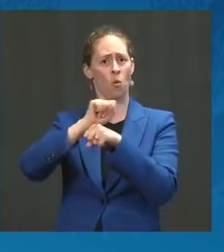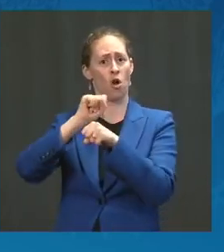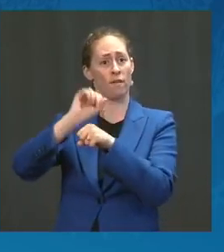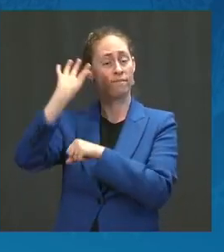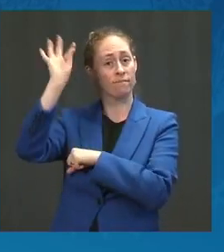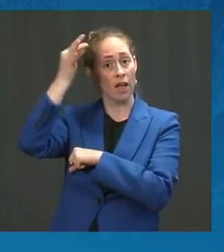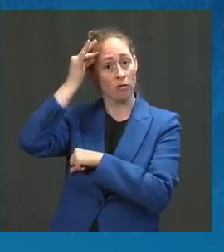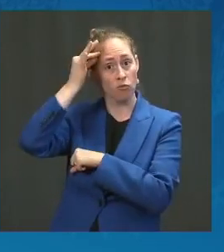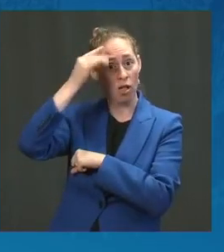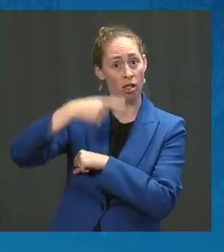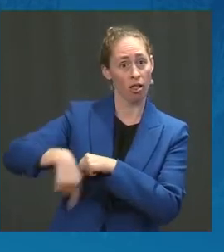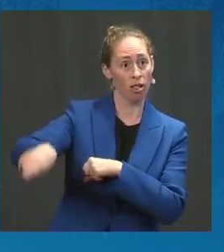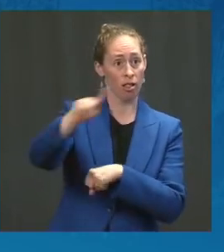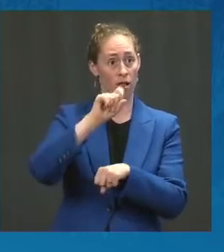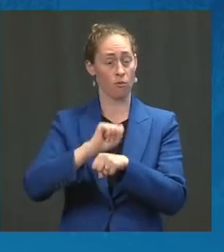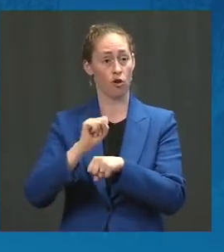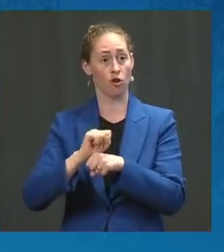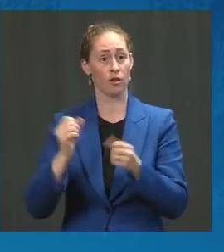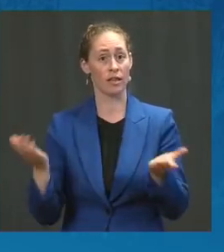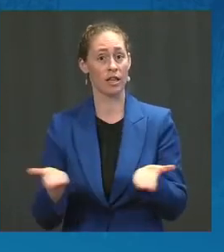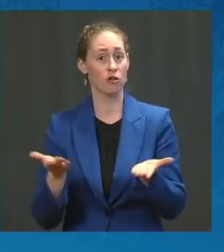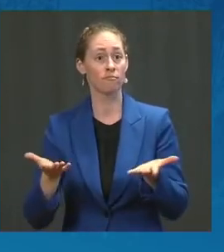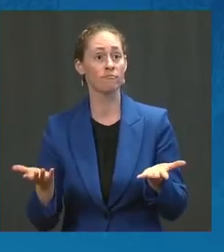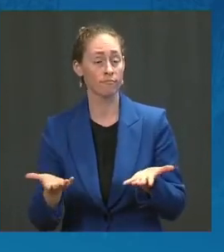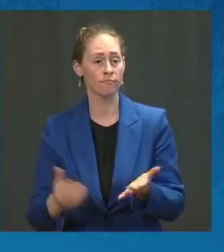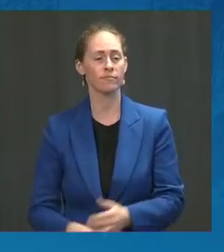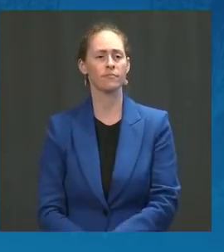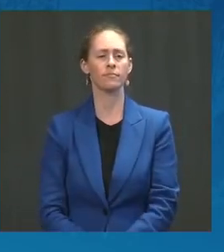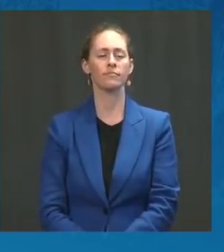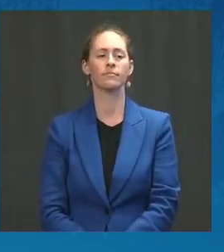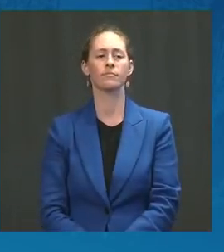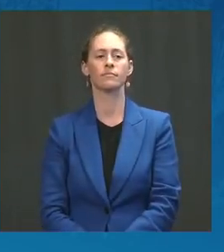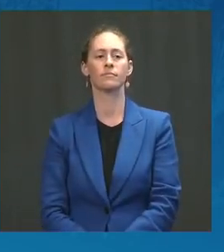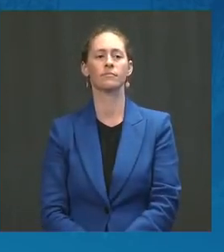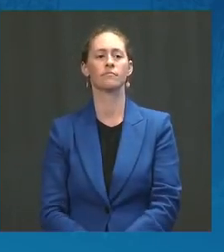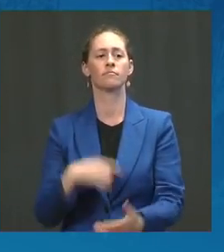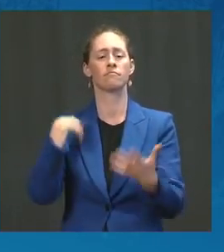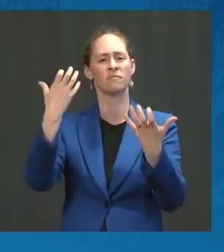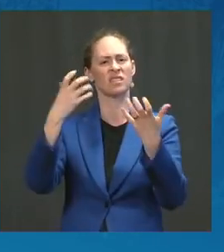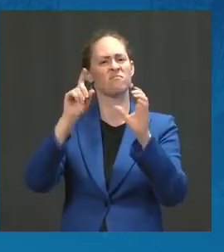attest or is not vaccinated will be required to